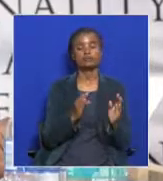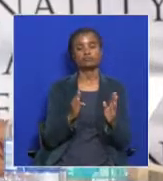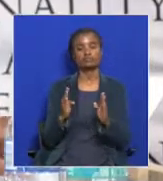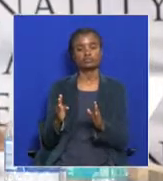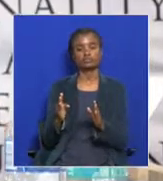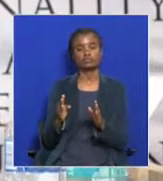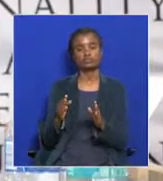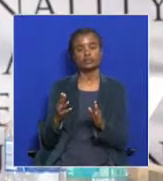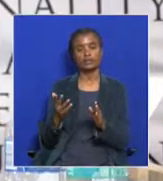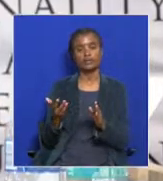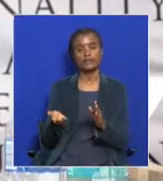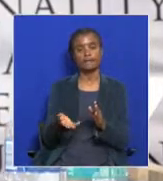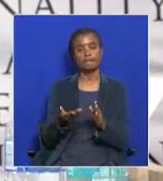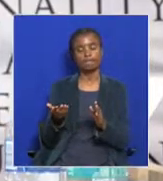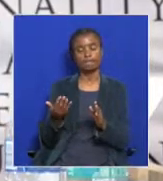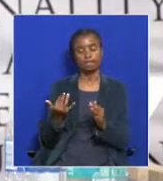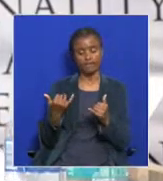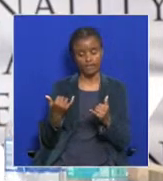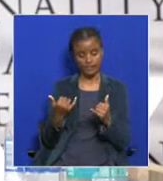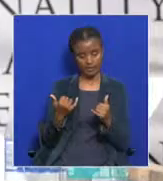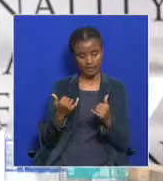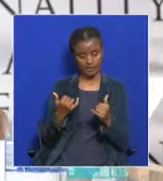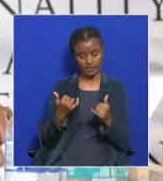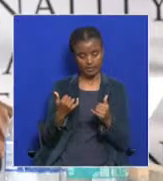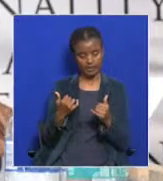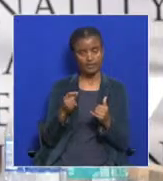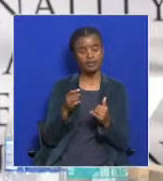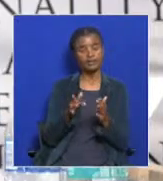I'm looking for page 475.